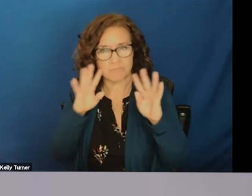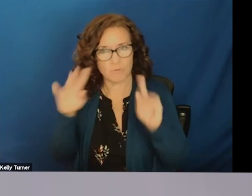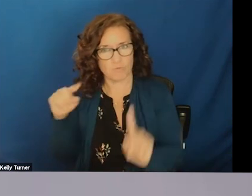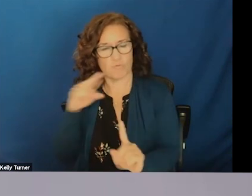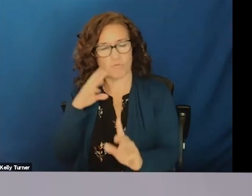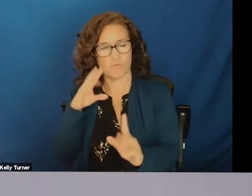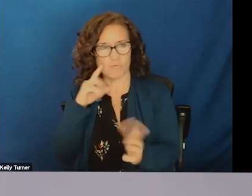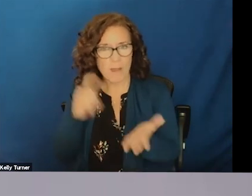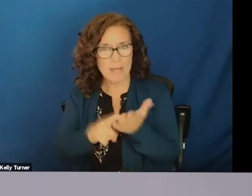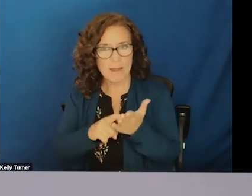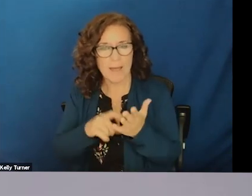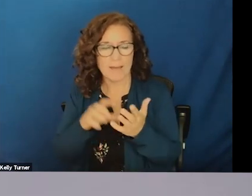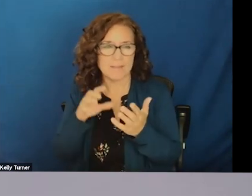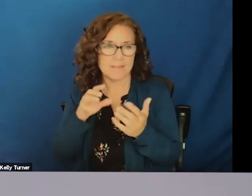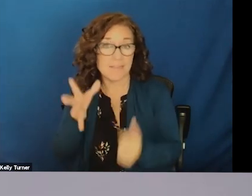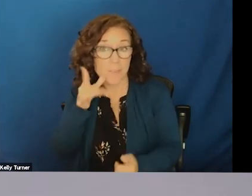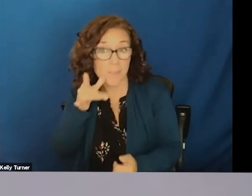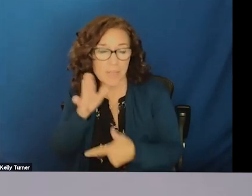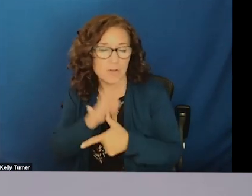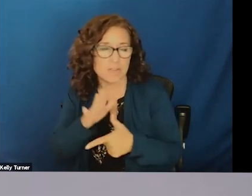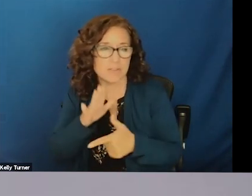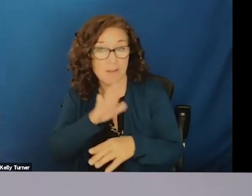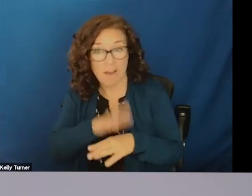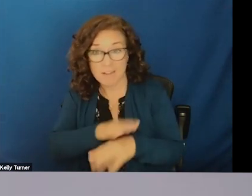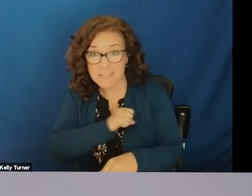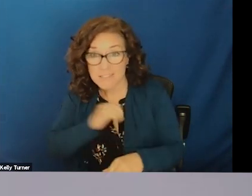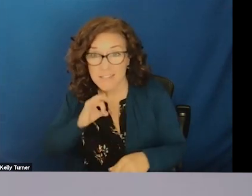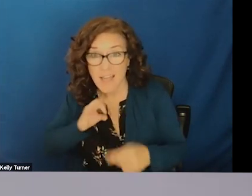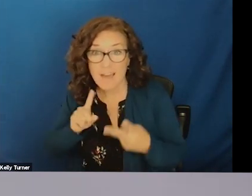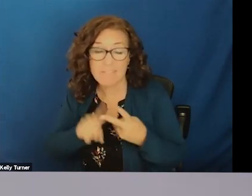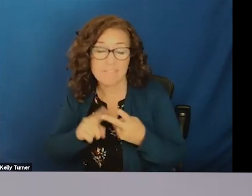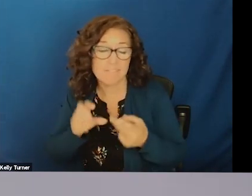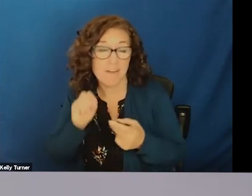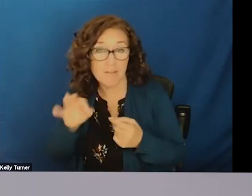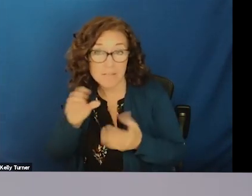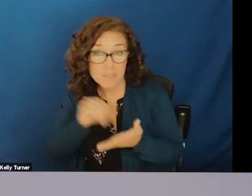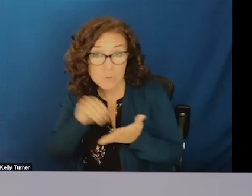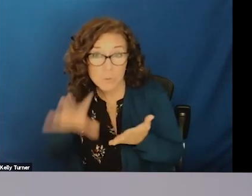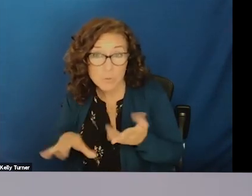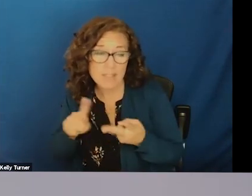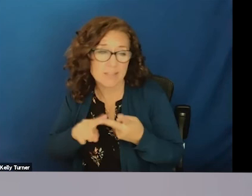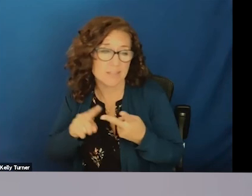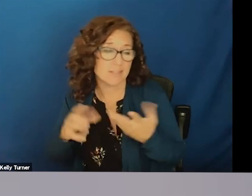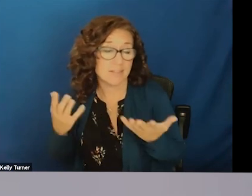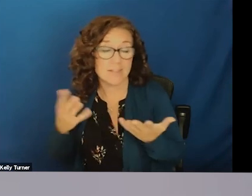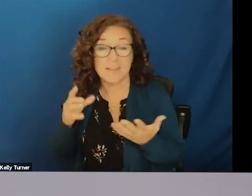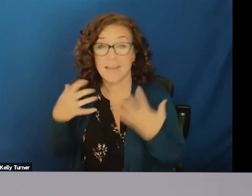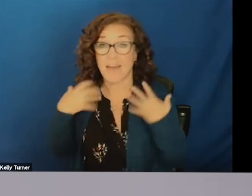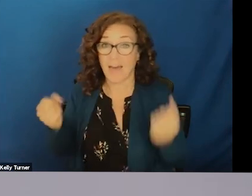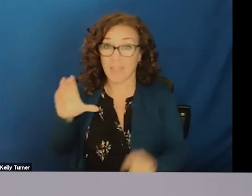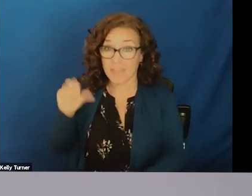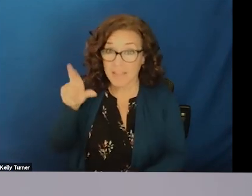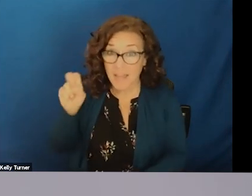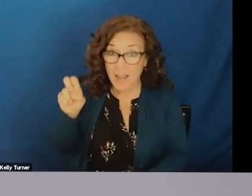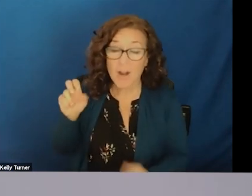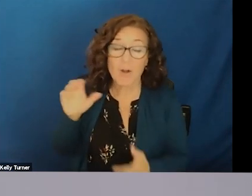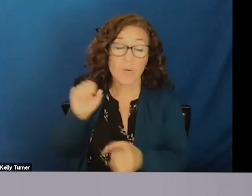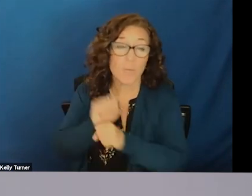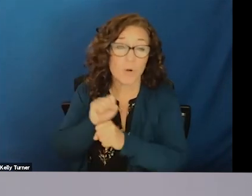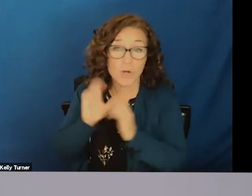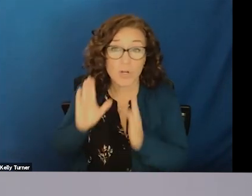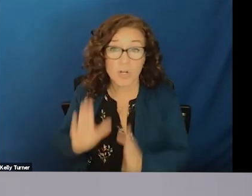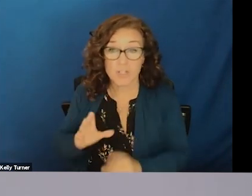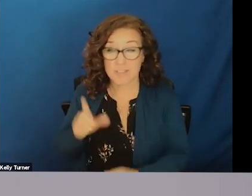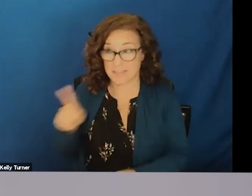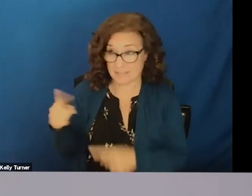and mothers on our staff and mothers in town who are also healthcare and other essential workers who in the last year have been